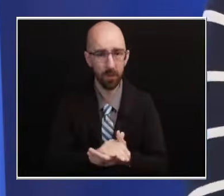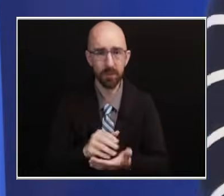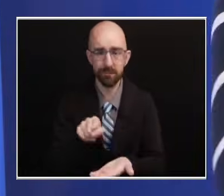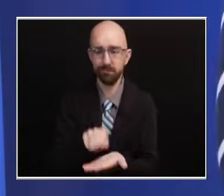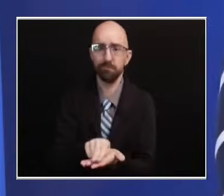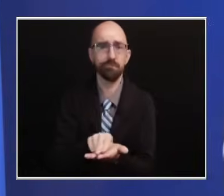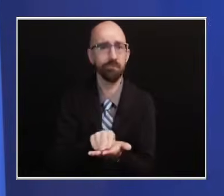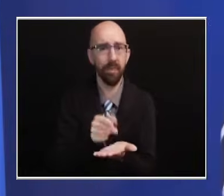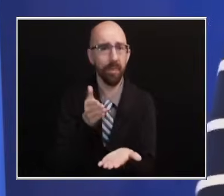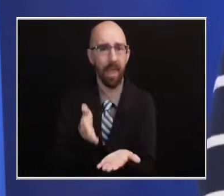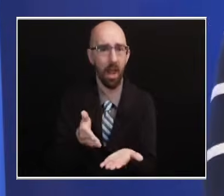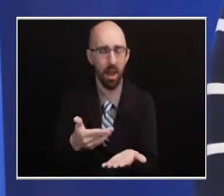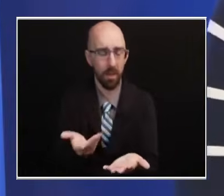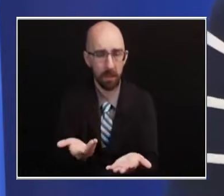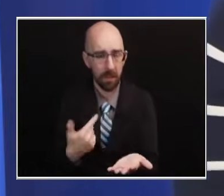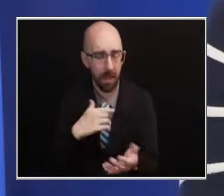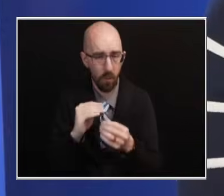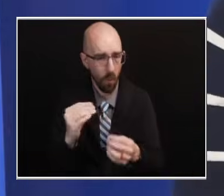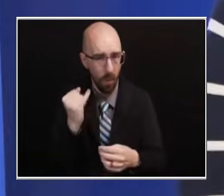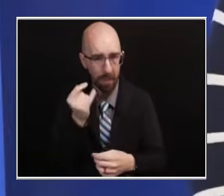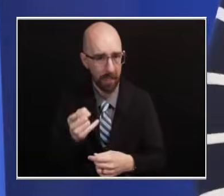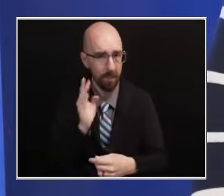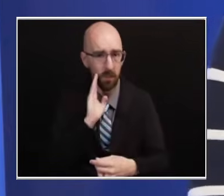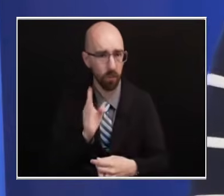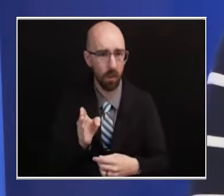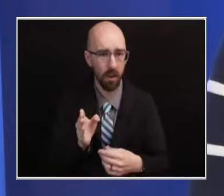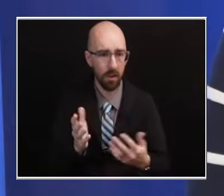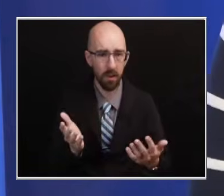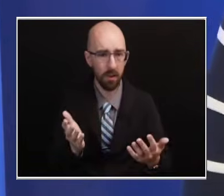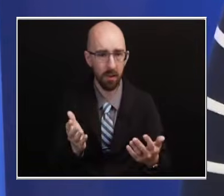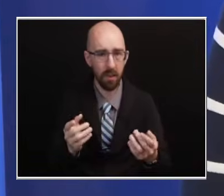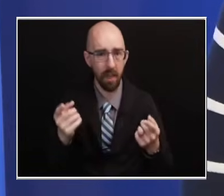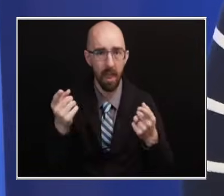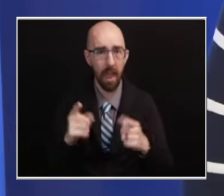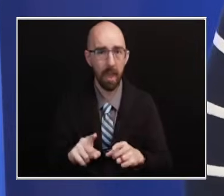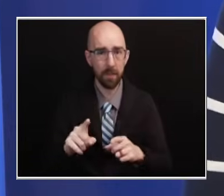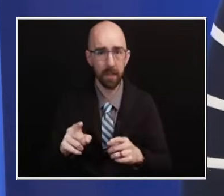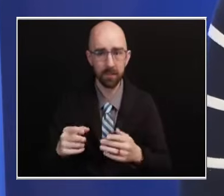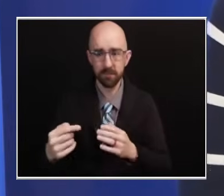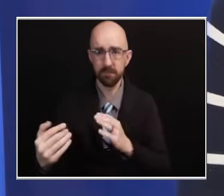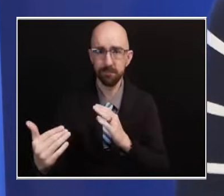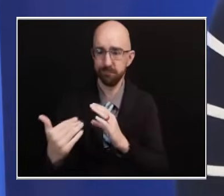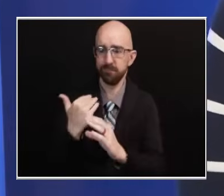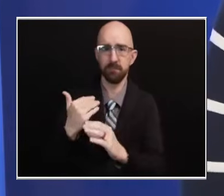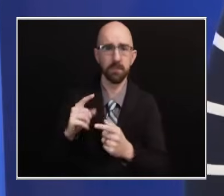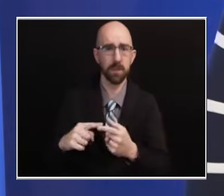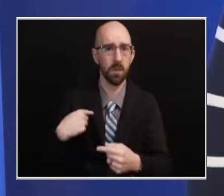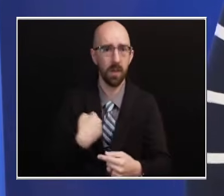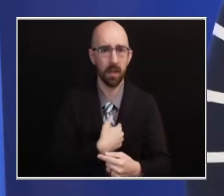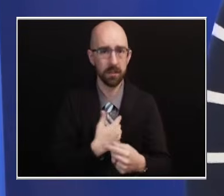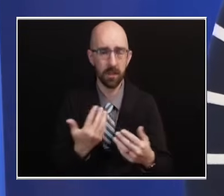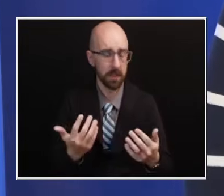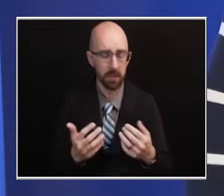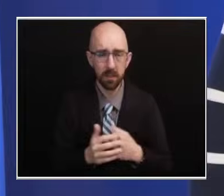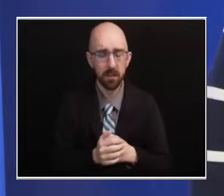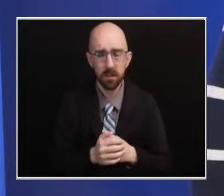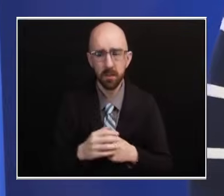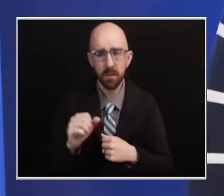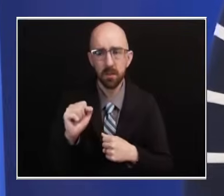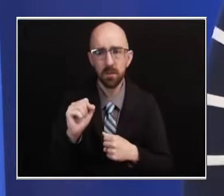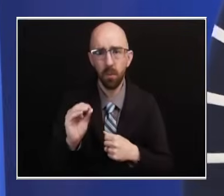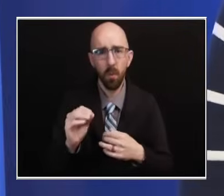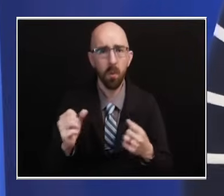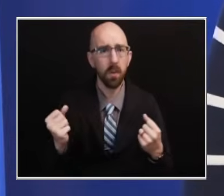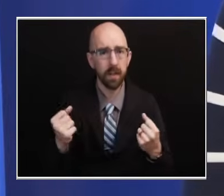mean, I had no idea this was going to come down the pike and happen, and it was terrifying.